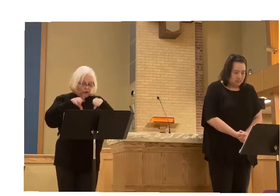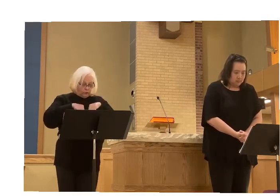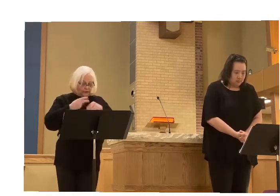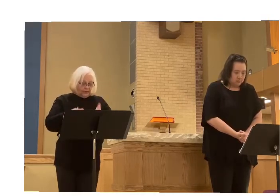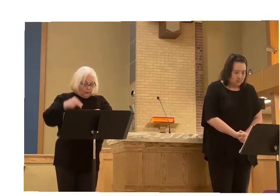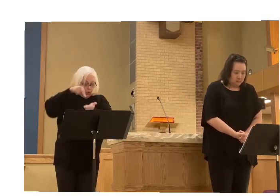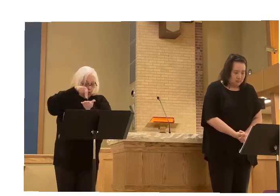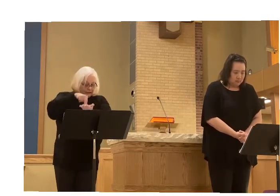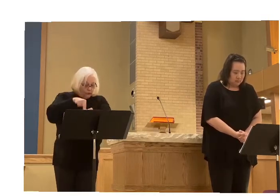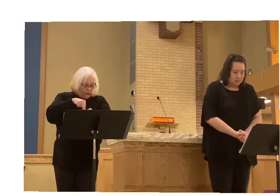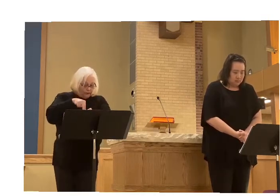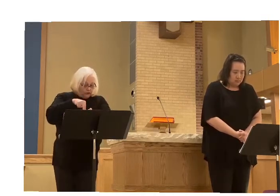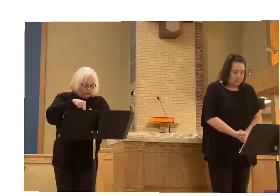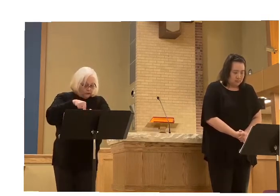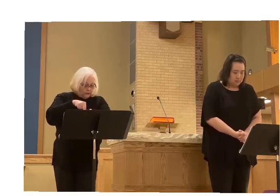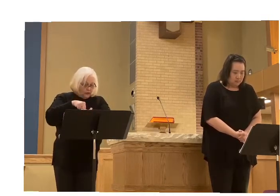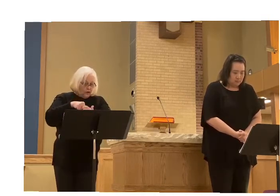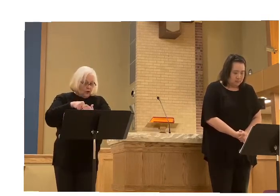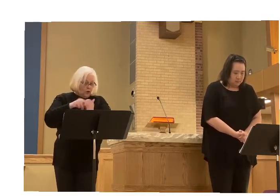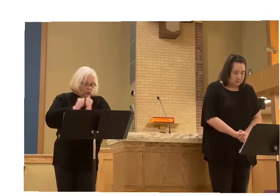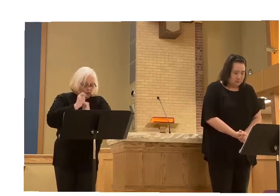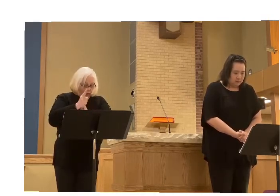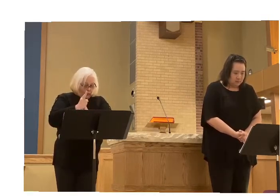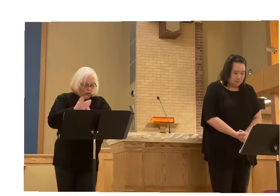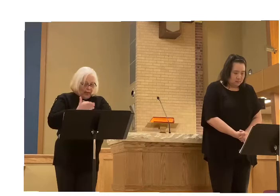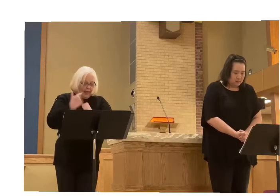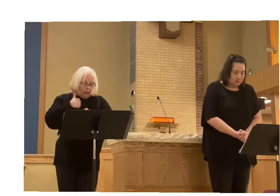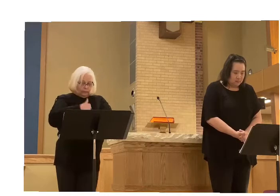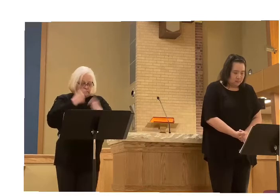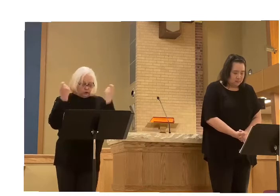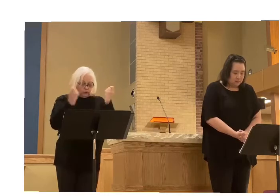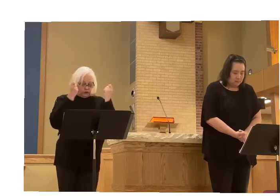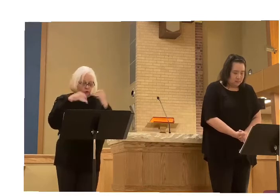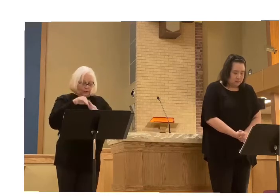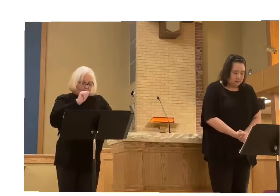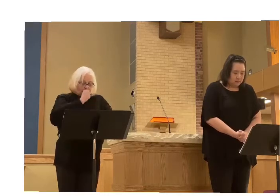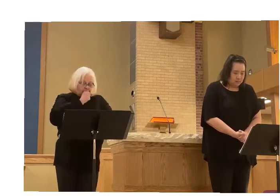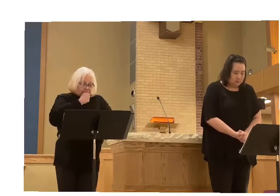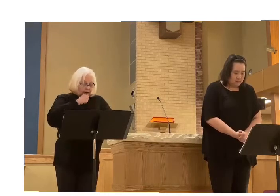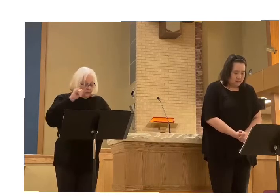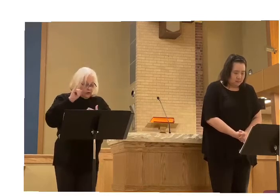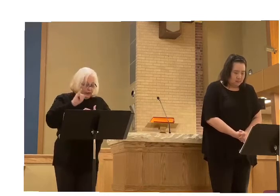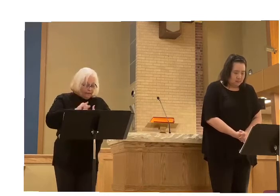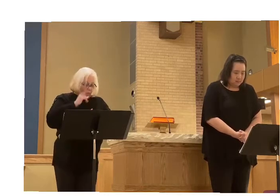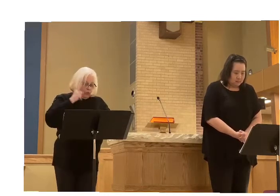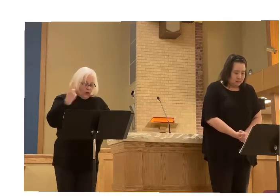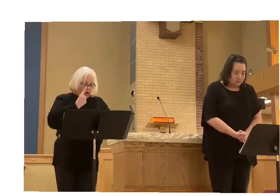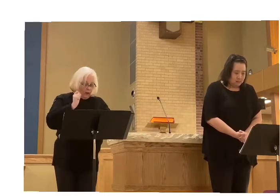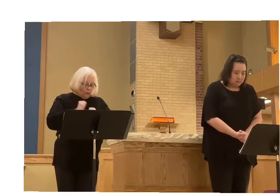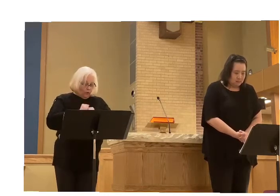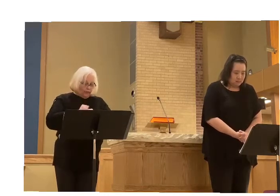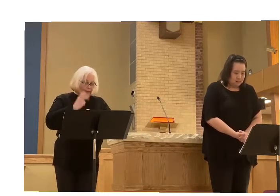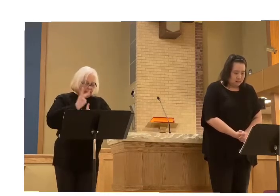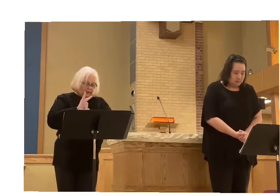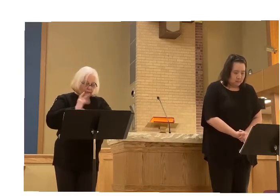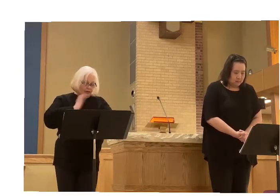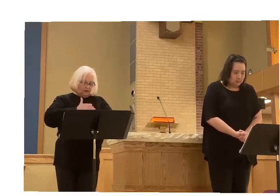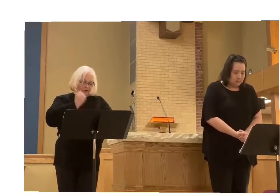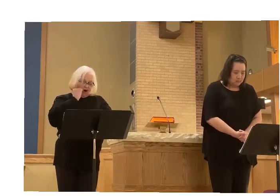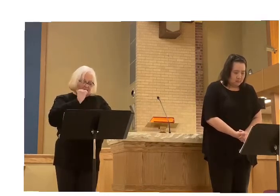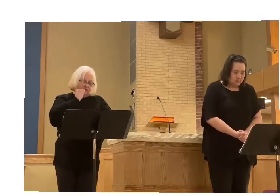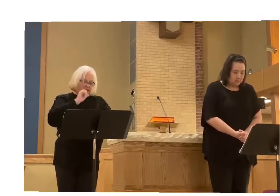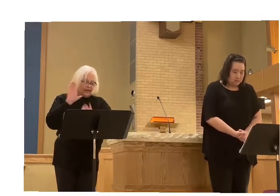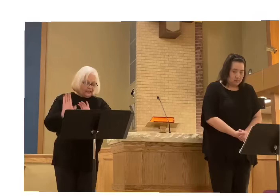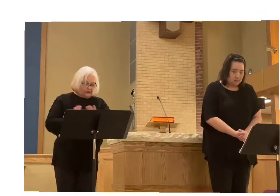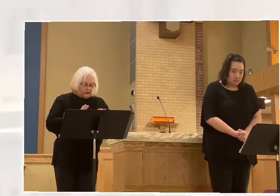you. Help us to rejoice in the sufferings that come with the fulfillment of our daily duties, seeing in them